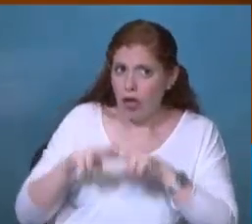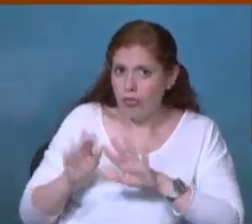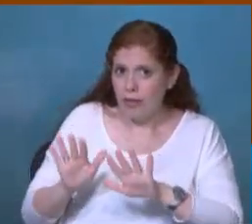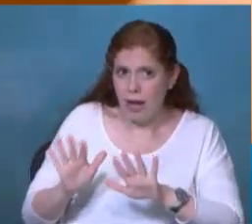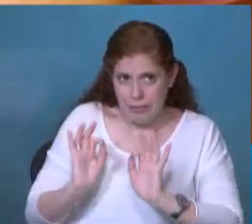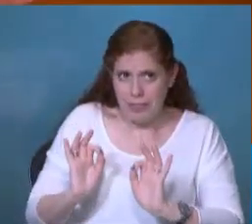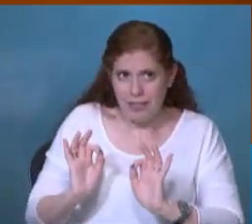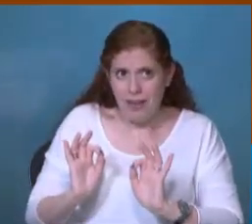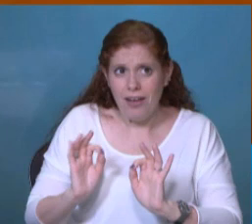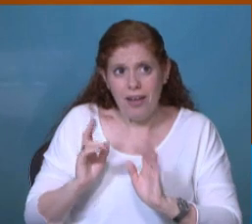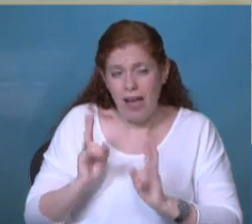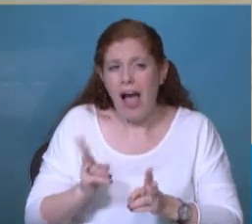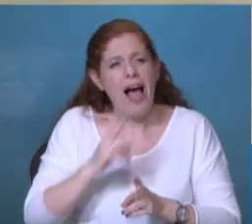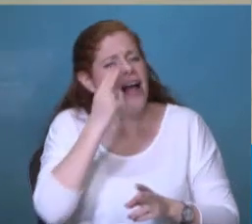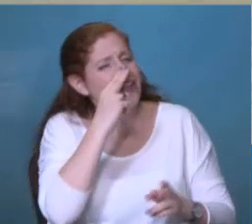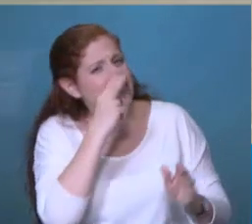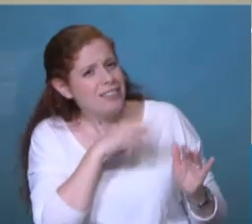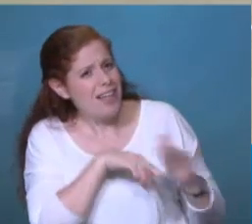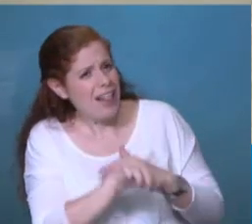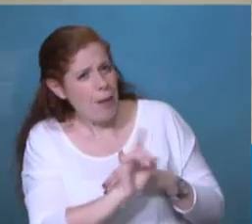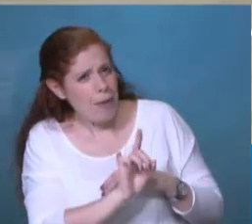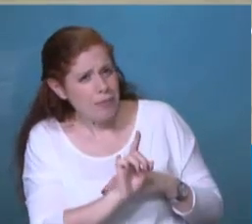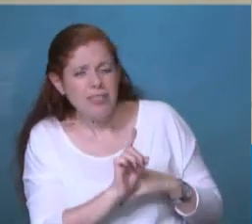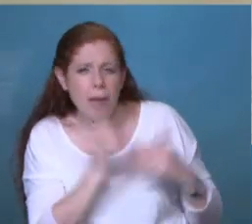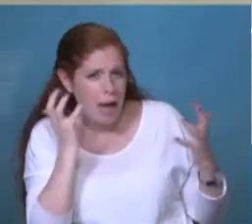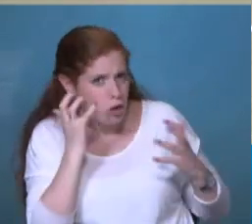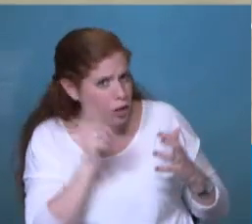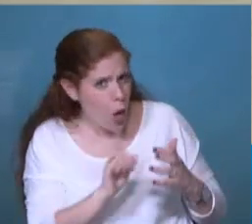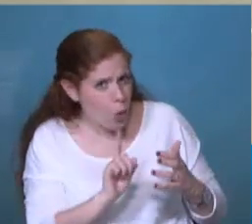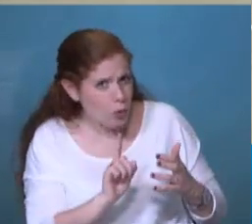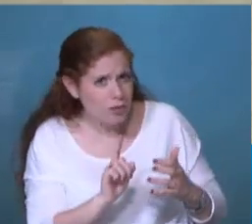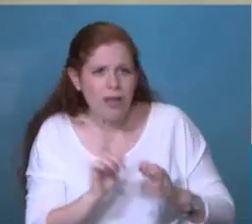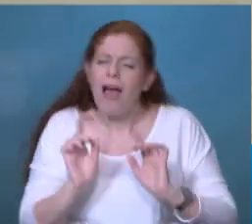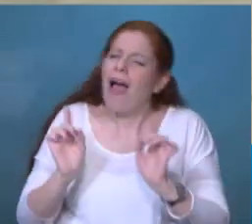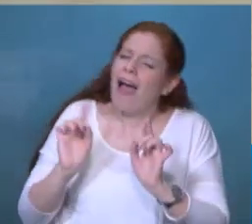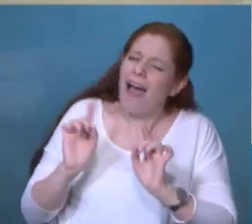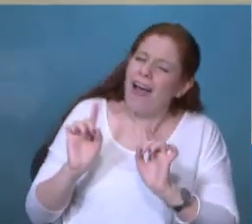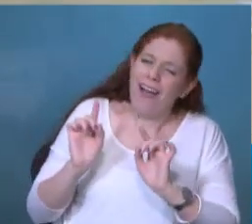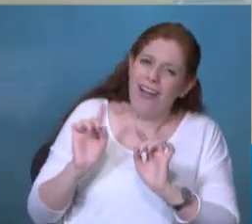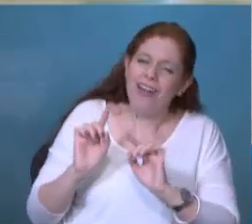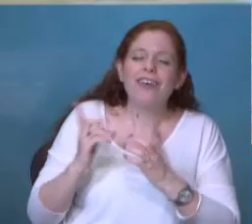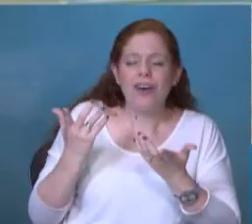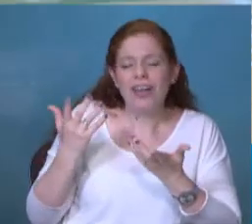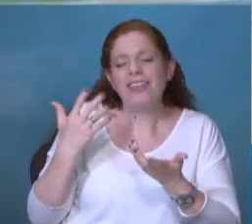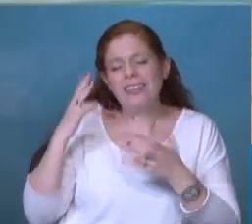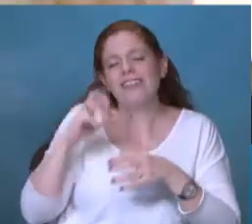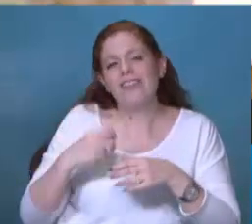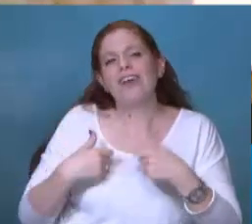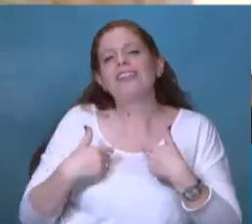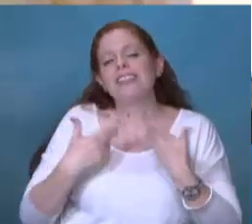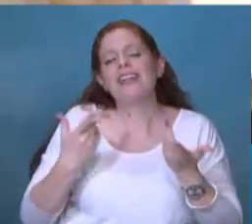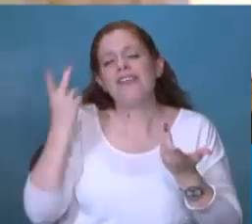okay. So we can do don't it. Don't try and get out of it because you're nervous. No. You got me. You got